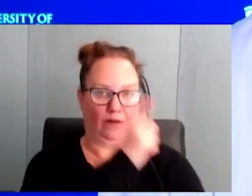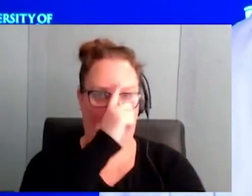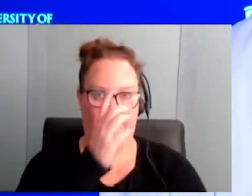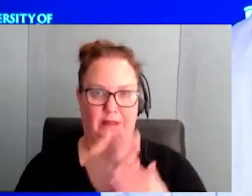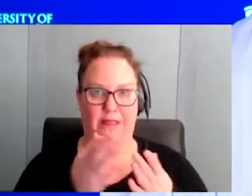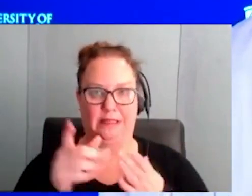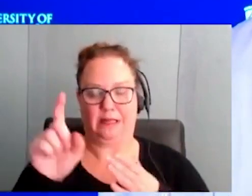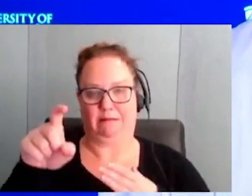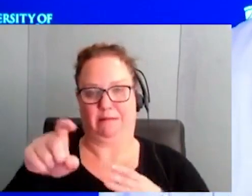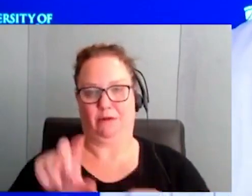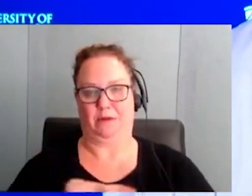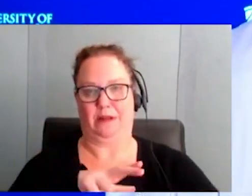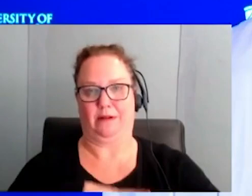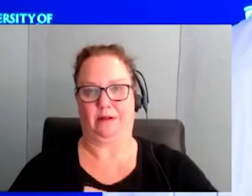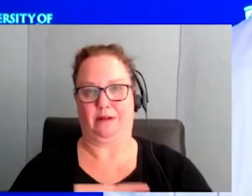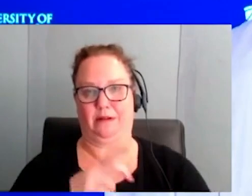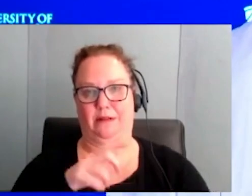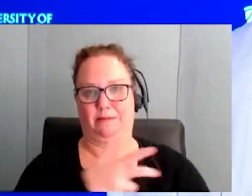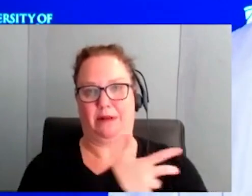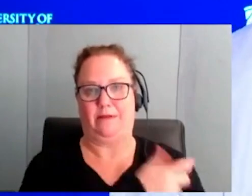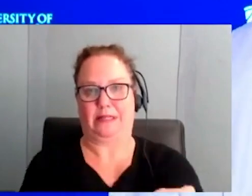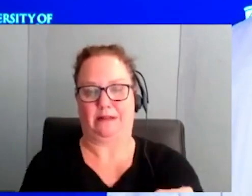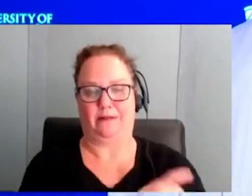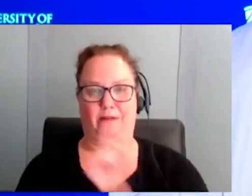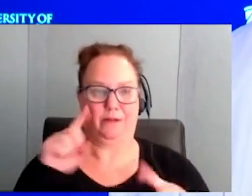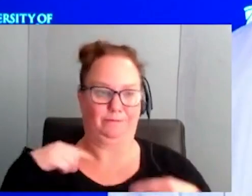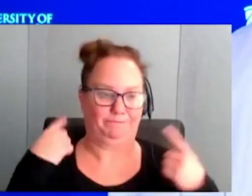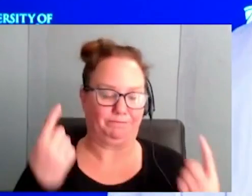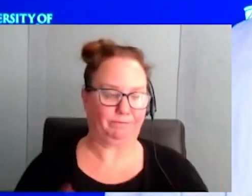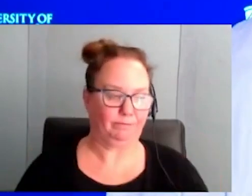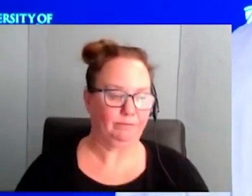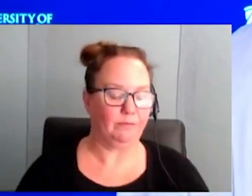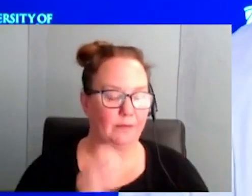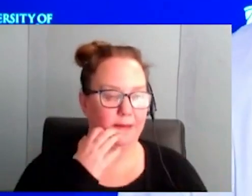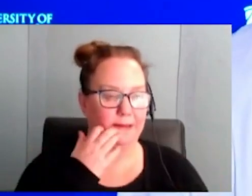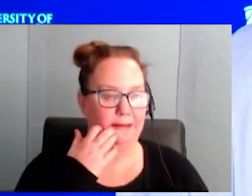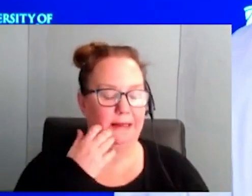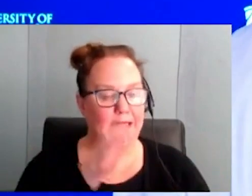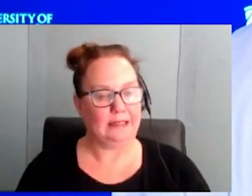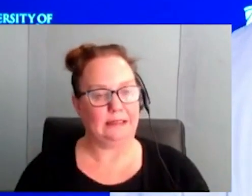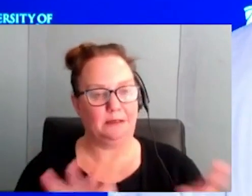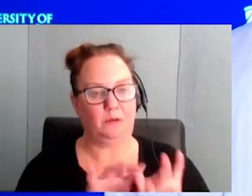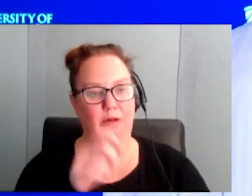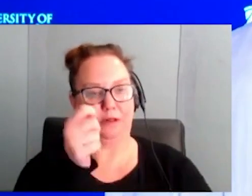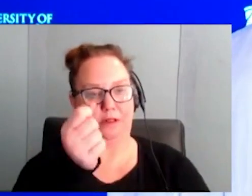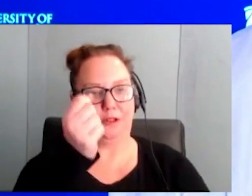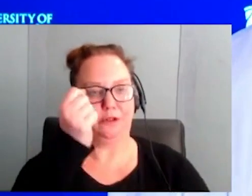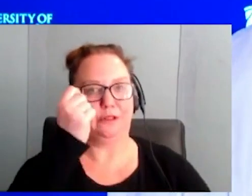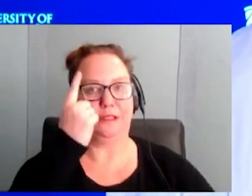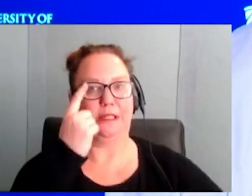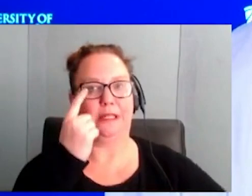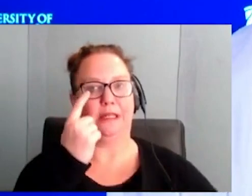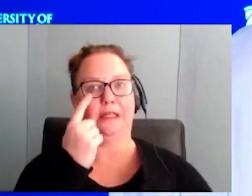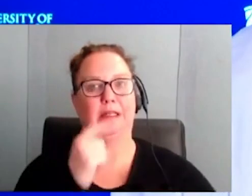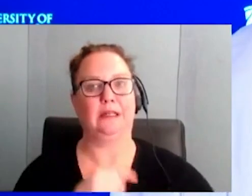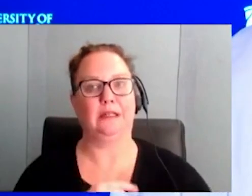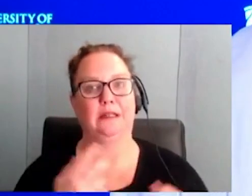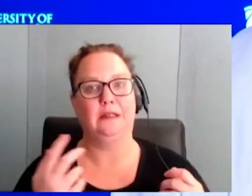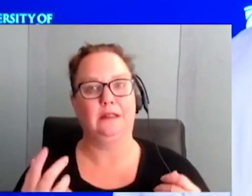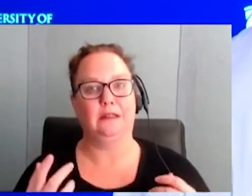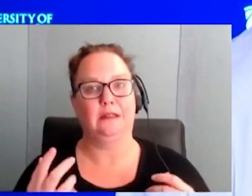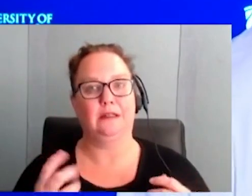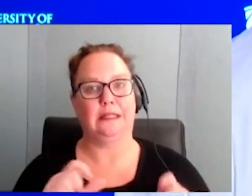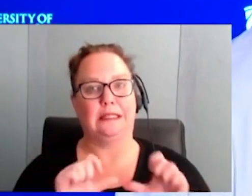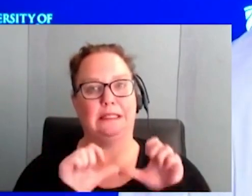got vaccinated for, that they've been vaccinated for decades. So I think it's important to understand as well is that this continues